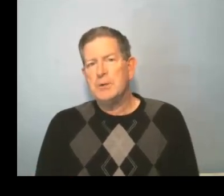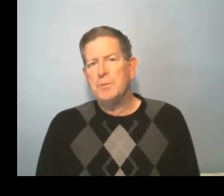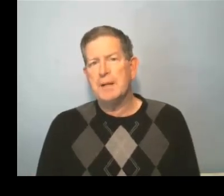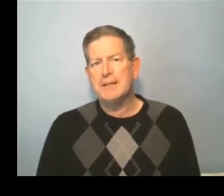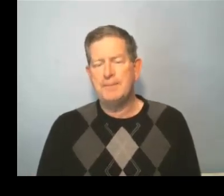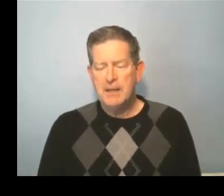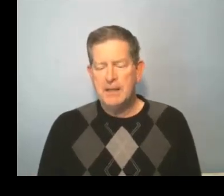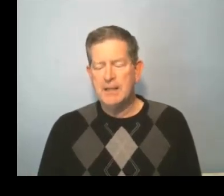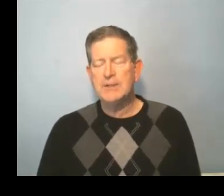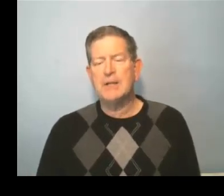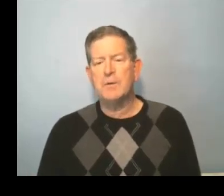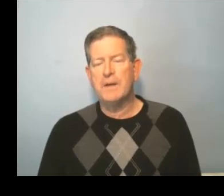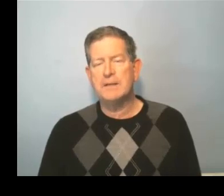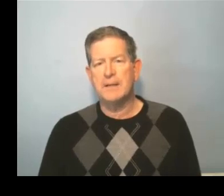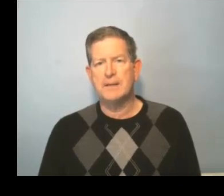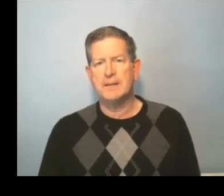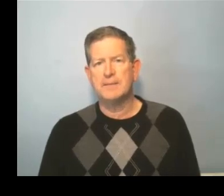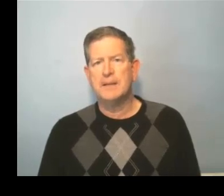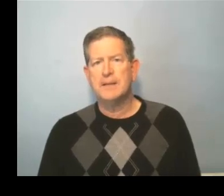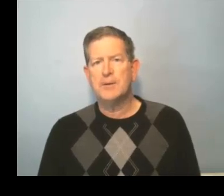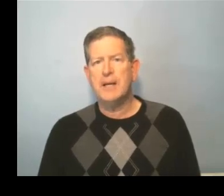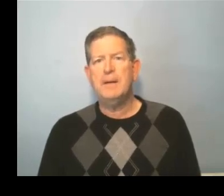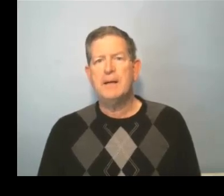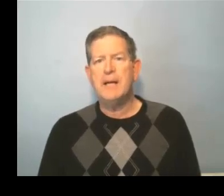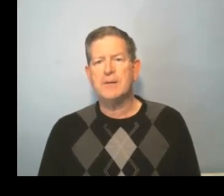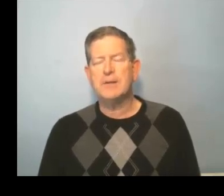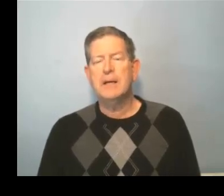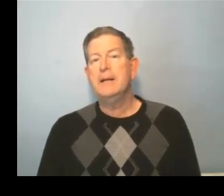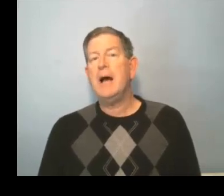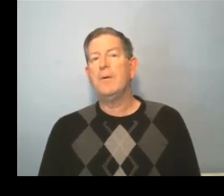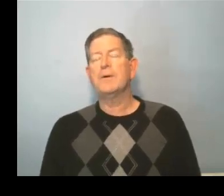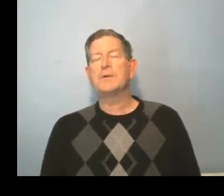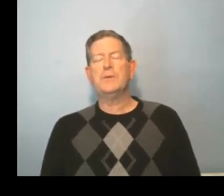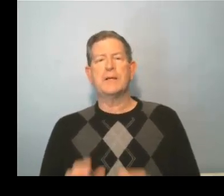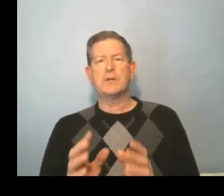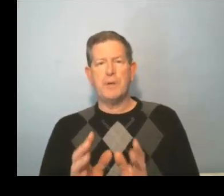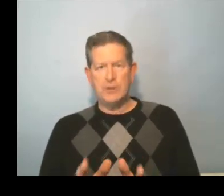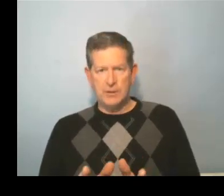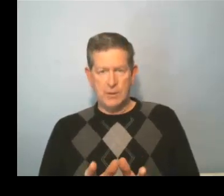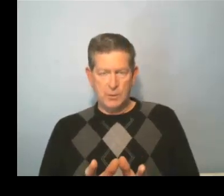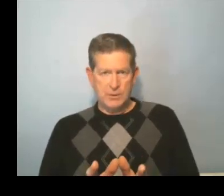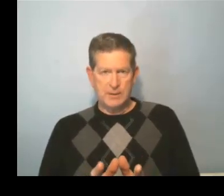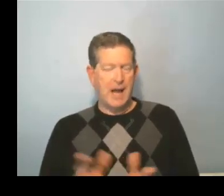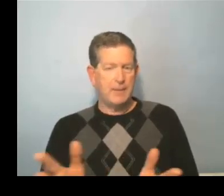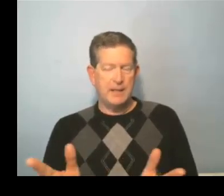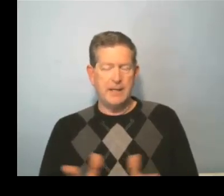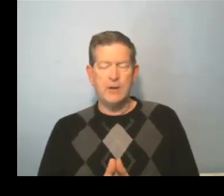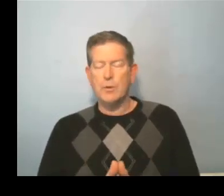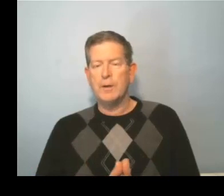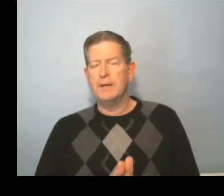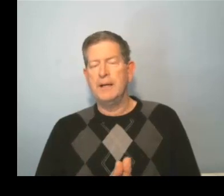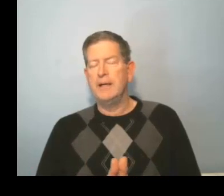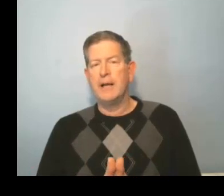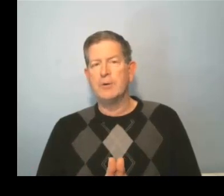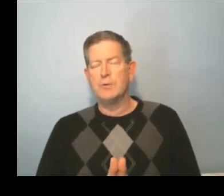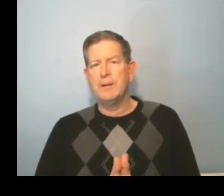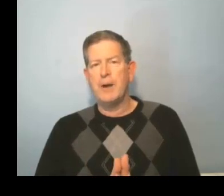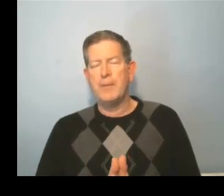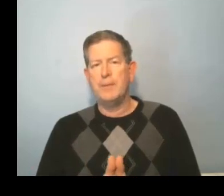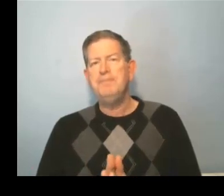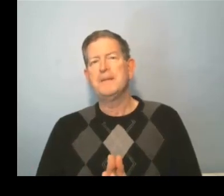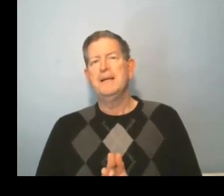need to say du matin. Il est 7h25. Okay? Next. Now, there are certain expressions used commonly in English, or in any